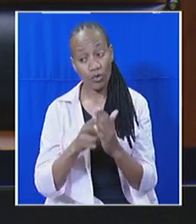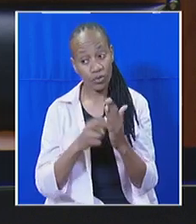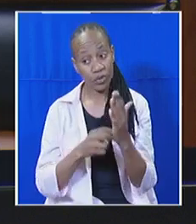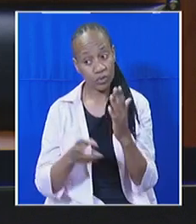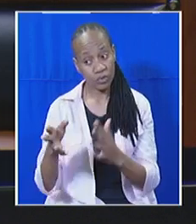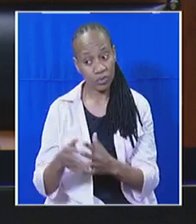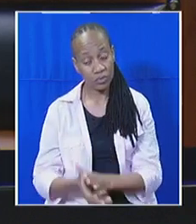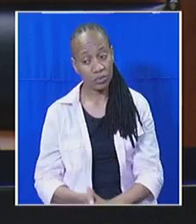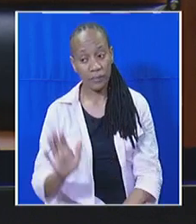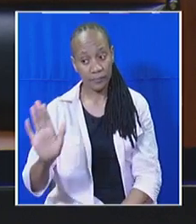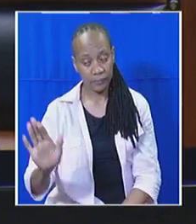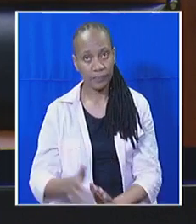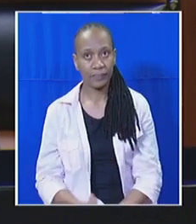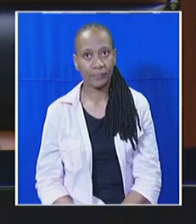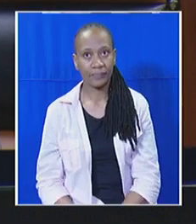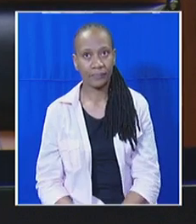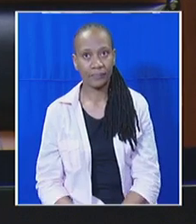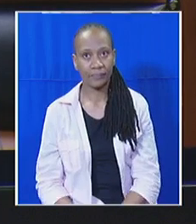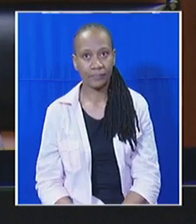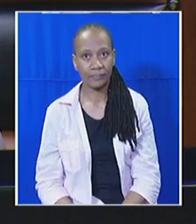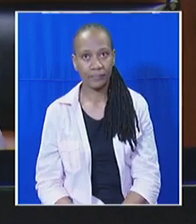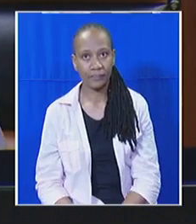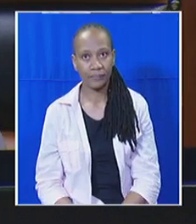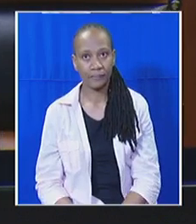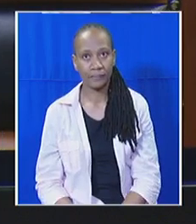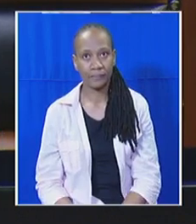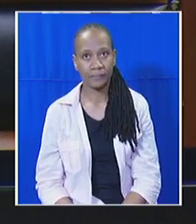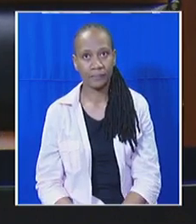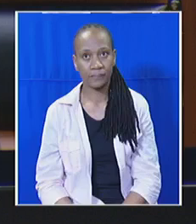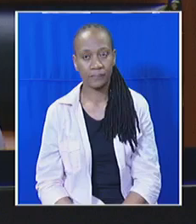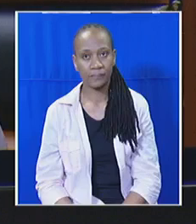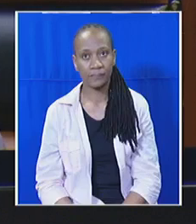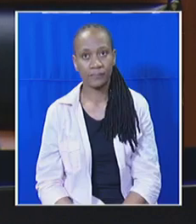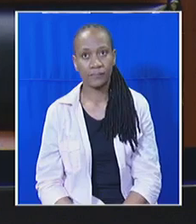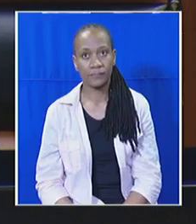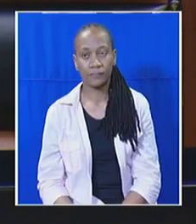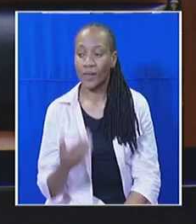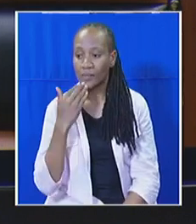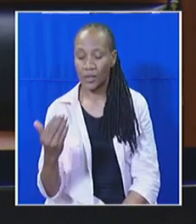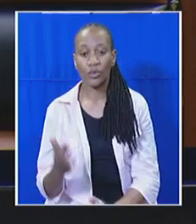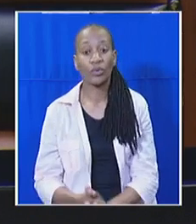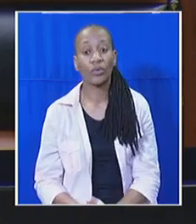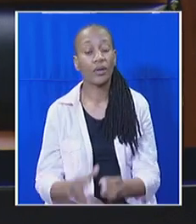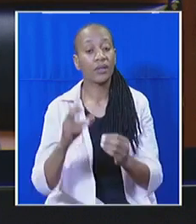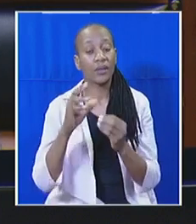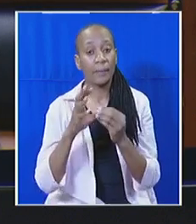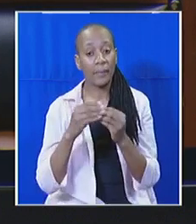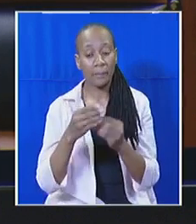get your attention. Just got the stick to capacity that. to lose patience like you. Don't do that. Thank you. Honorable